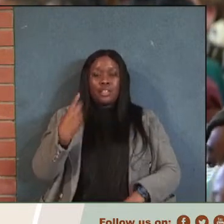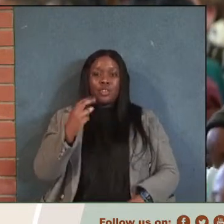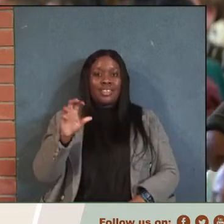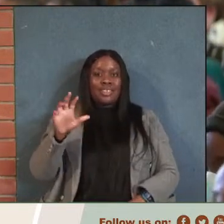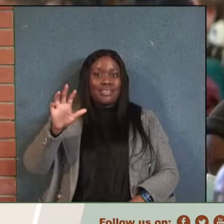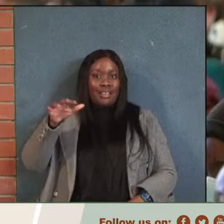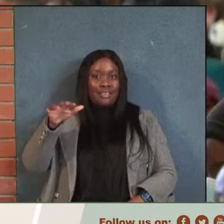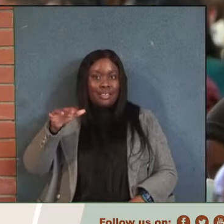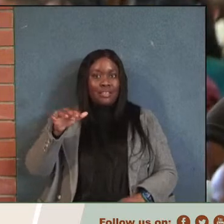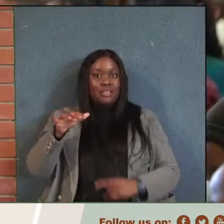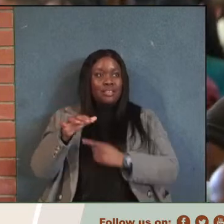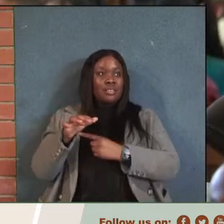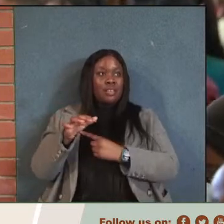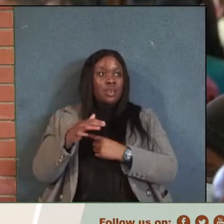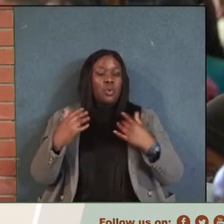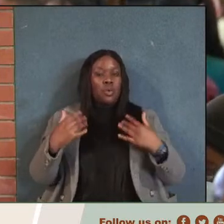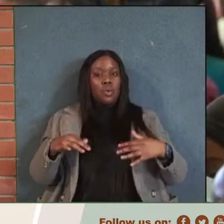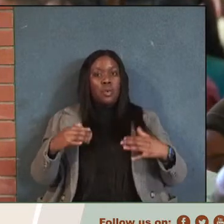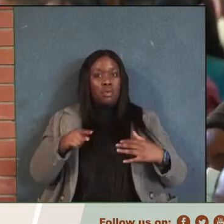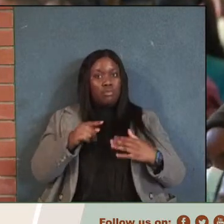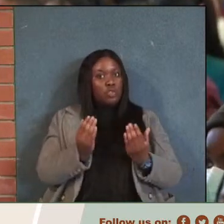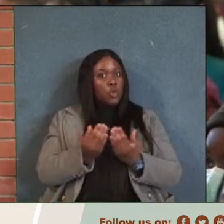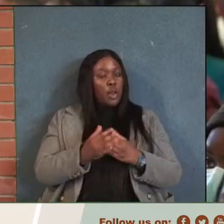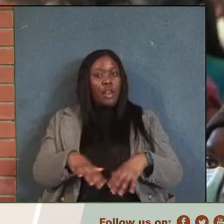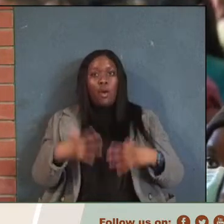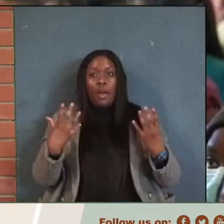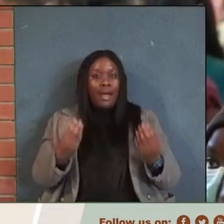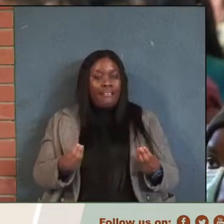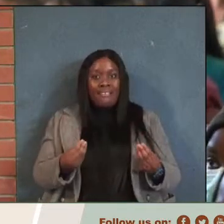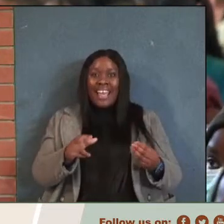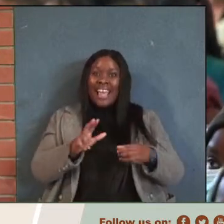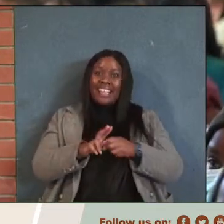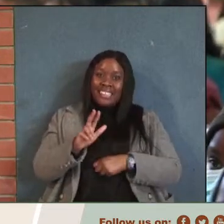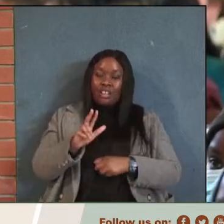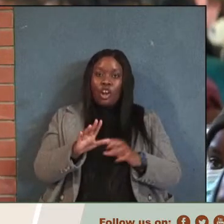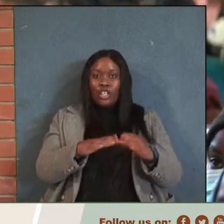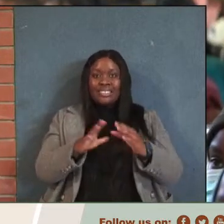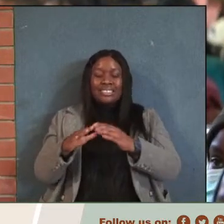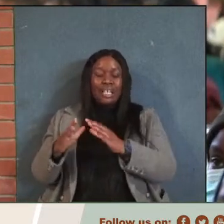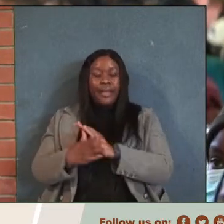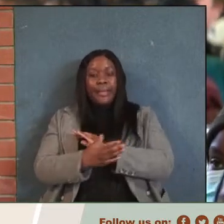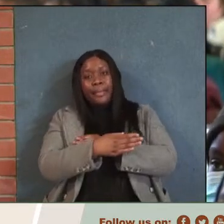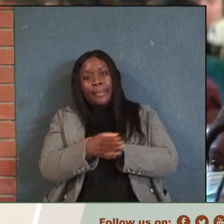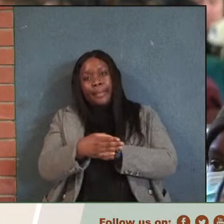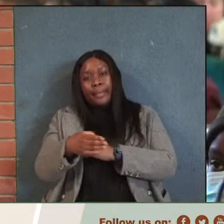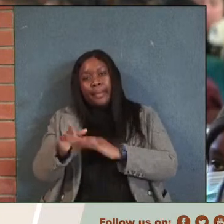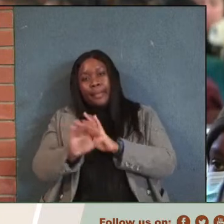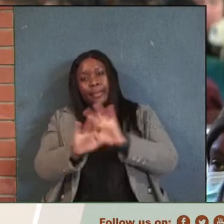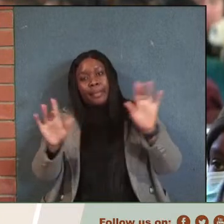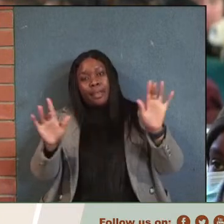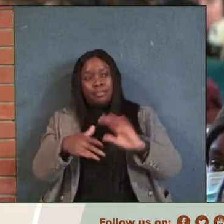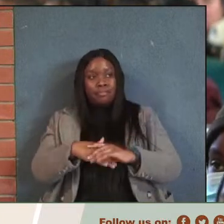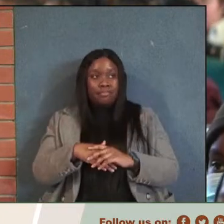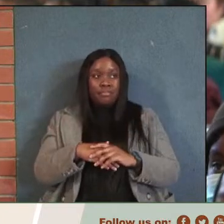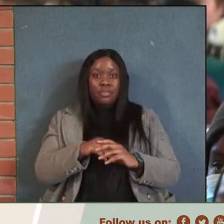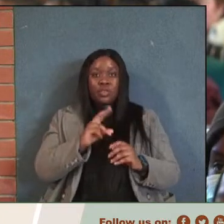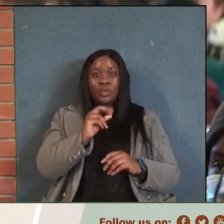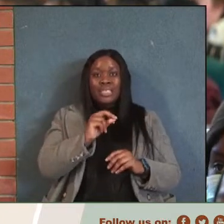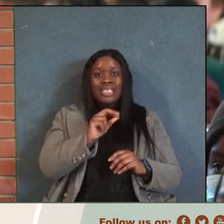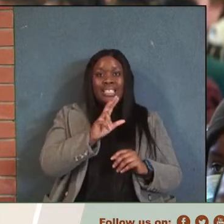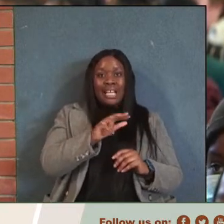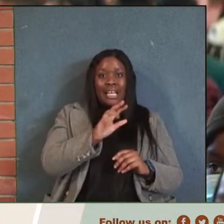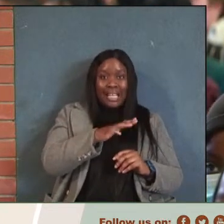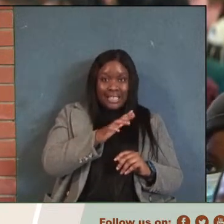2019, and still now the school is without 18 classes. From 2019 till 2023, the budget